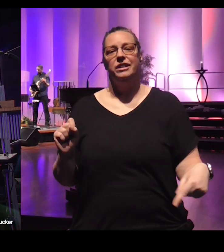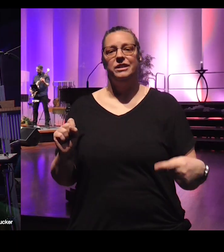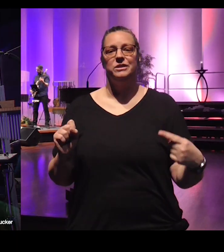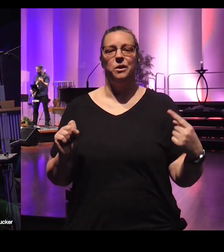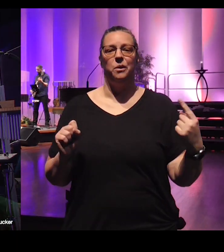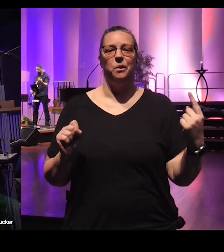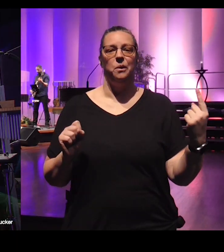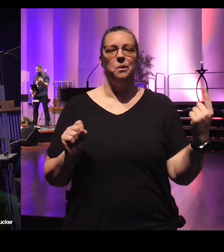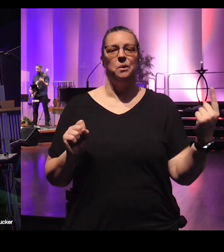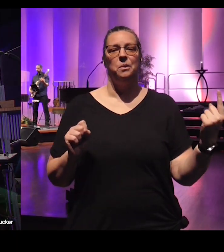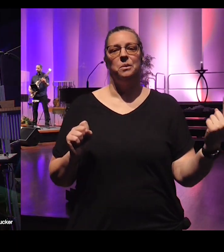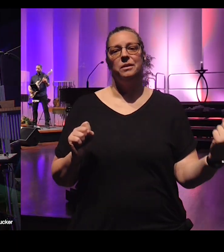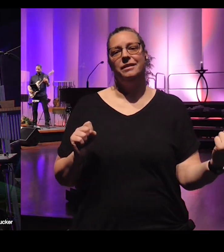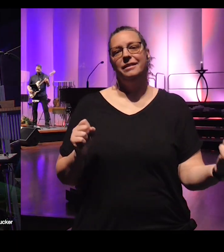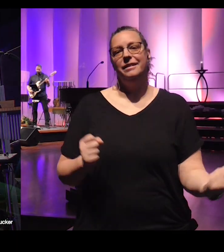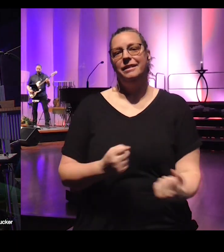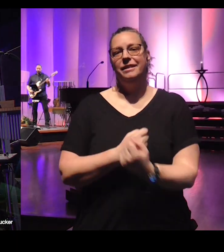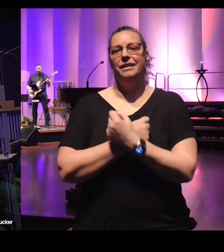There is